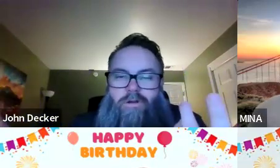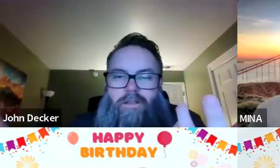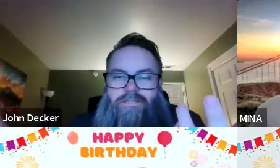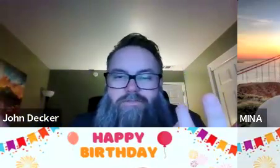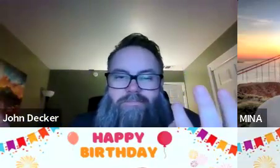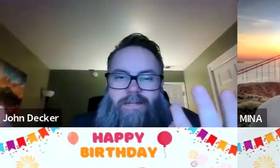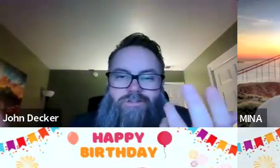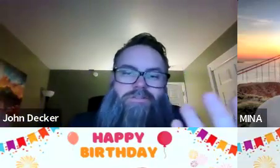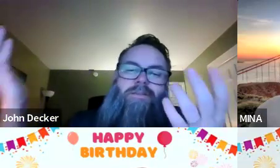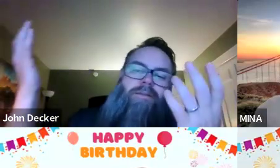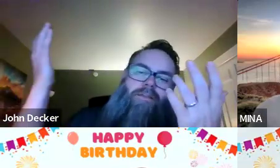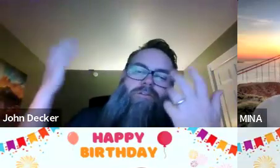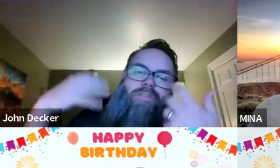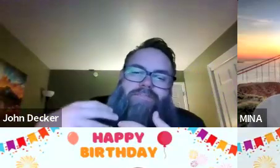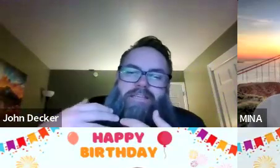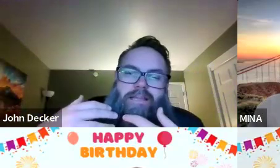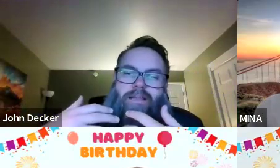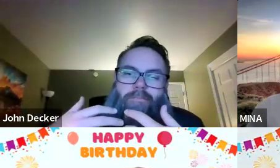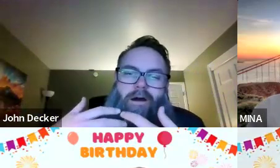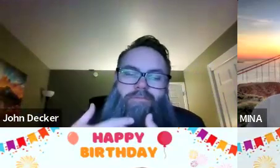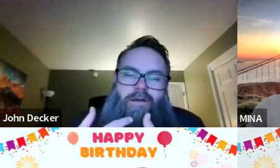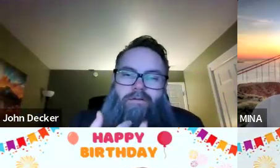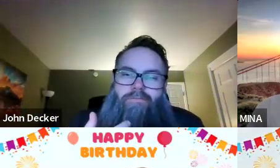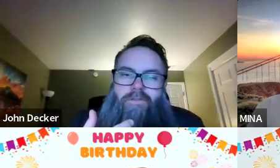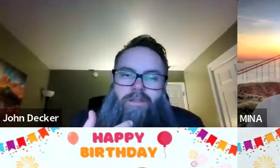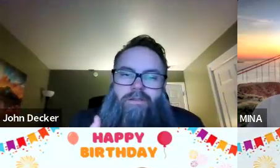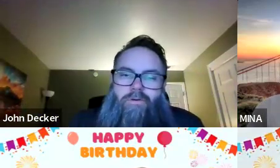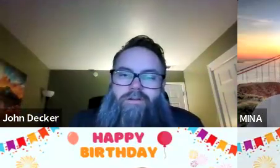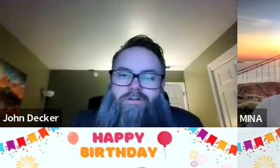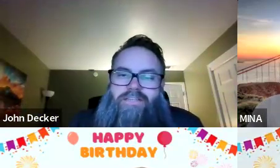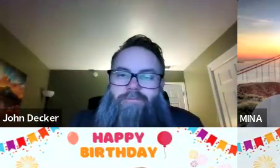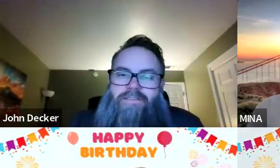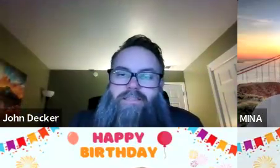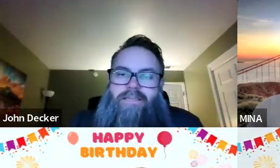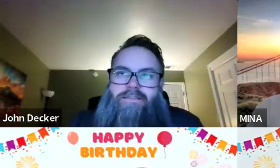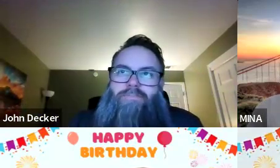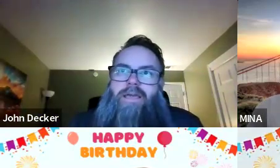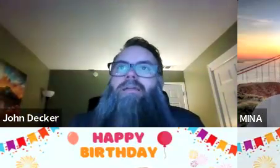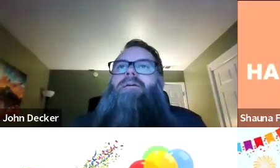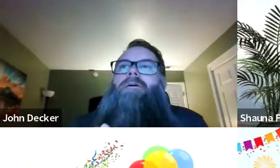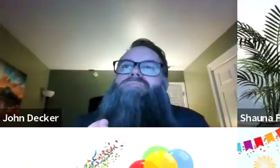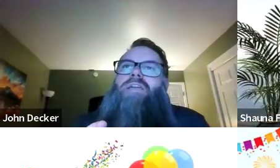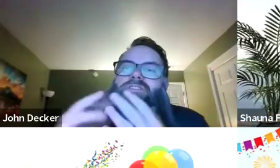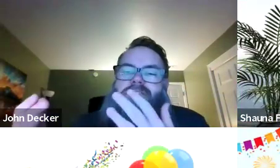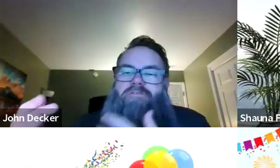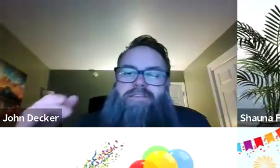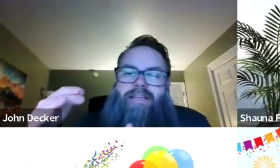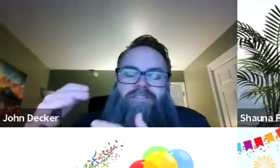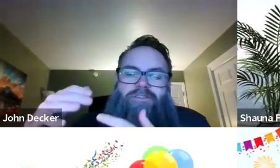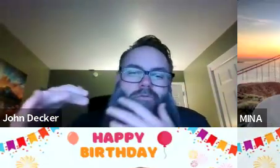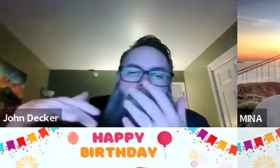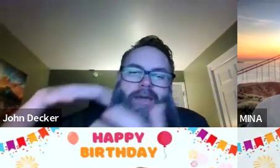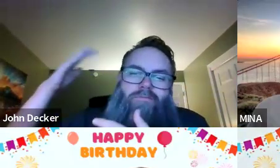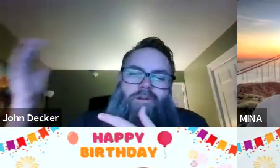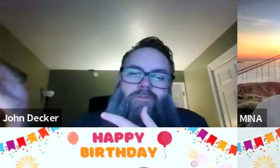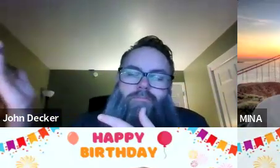kind of expressed it to our client services managers. They've seen it come off of, our staffings and things, but it's just tough because